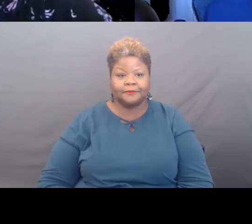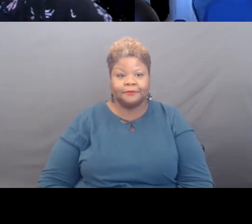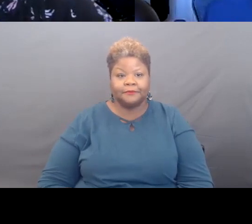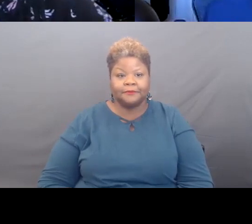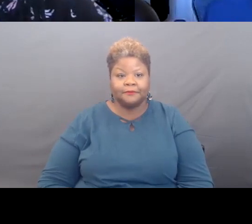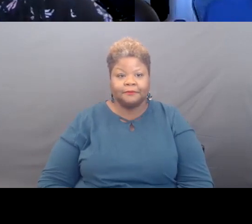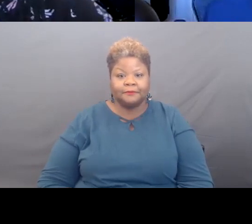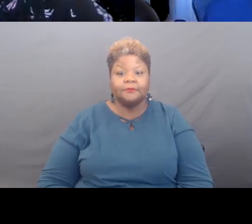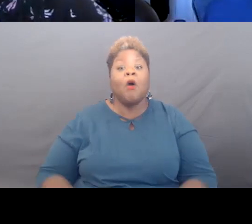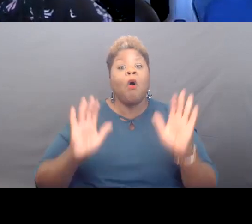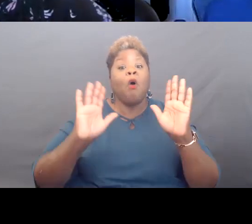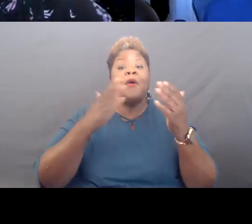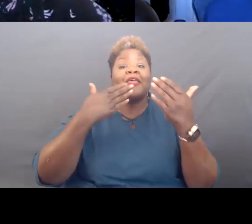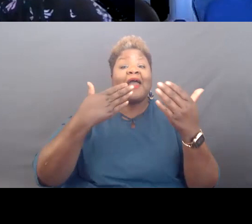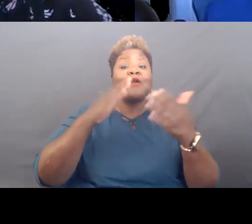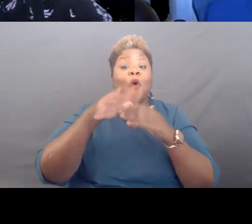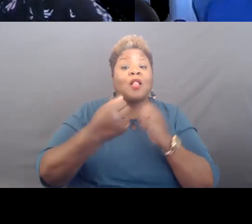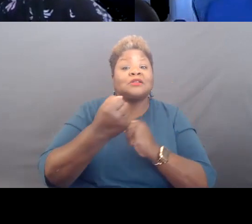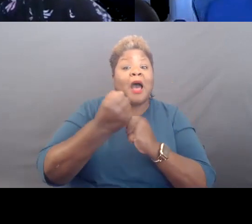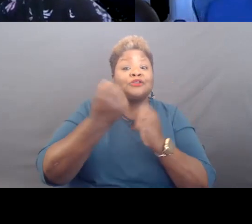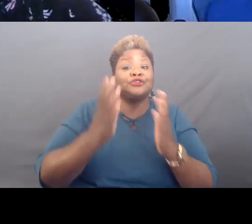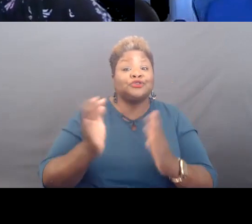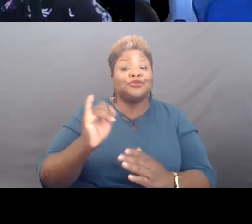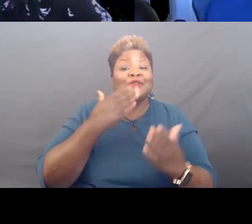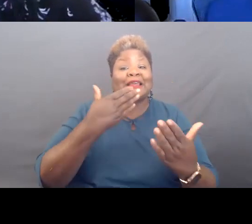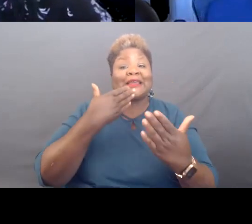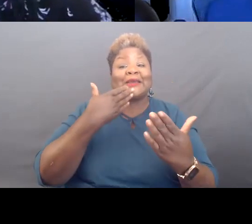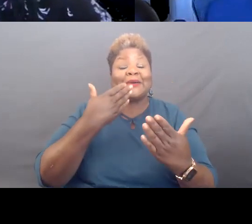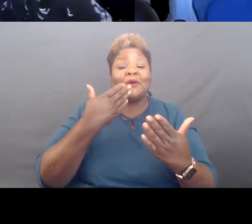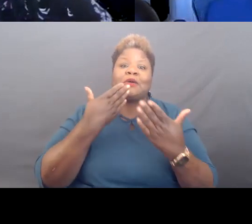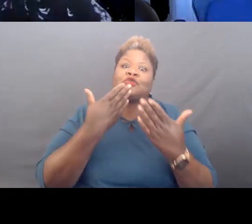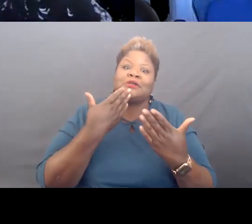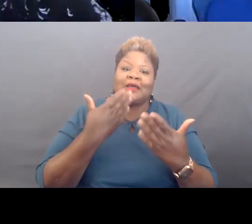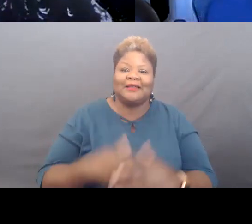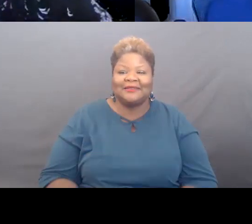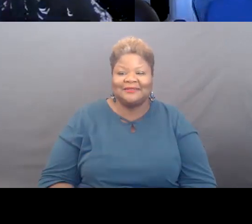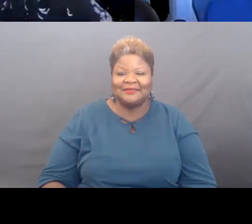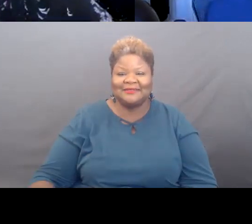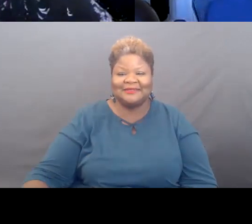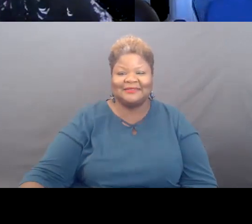Oh yes, and thank you to all our sponsors. Very much appreciated.